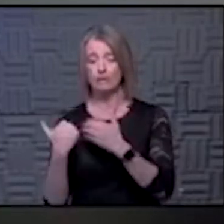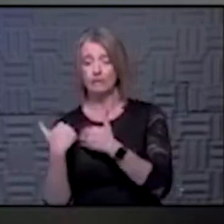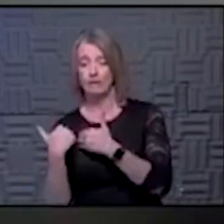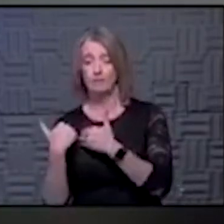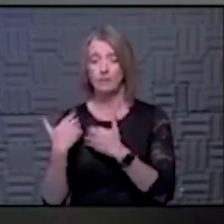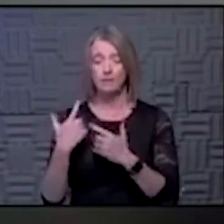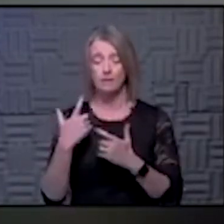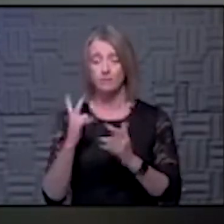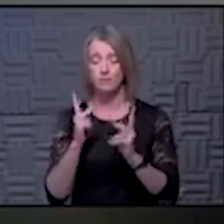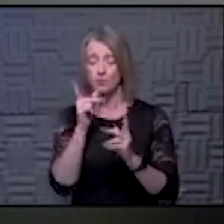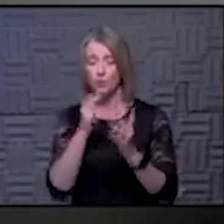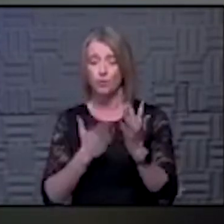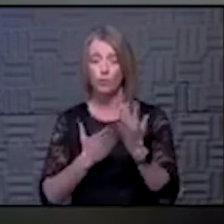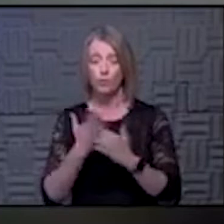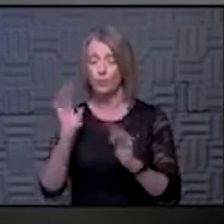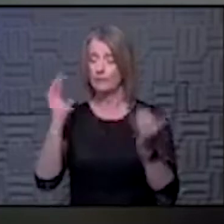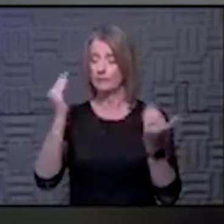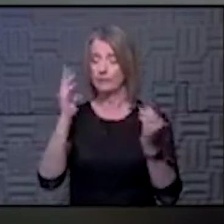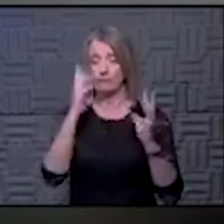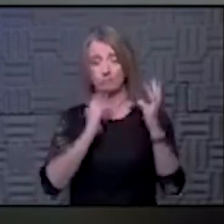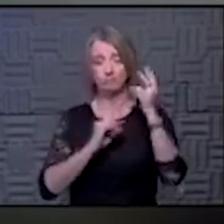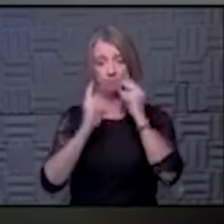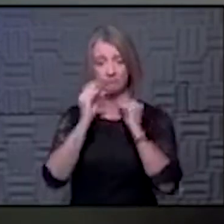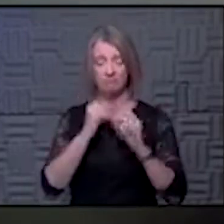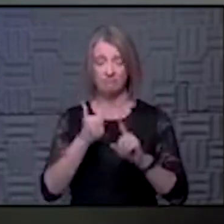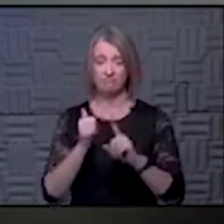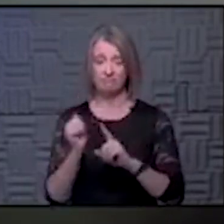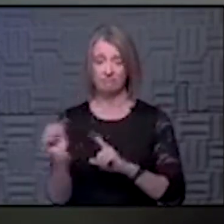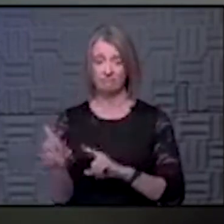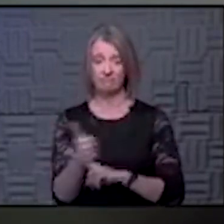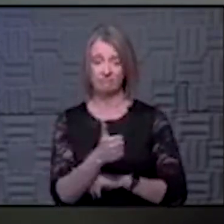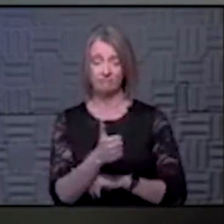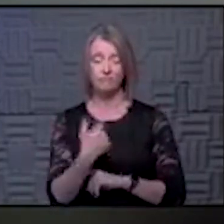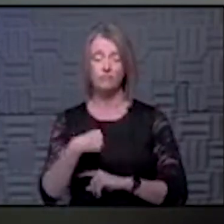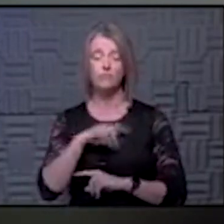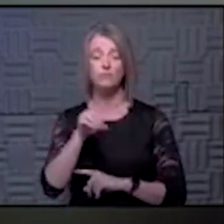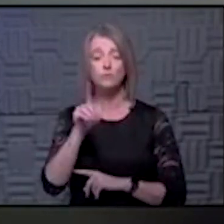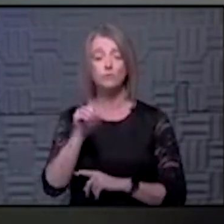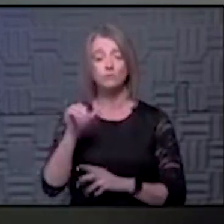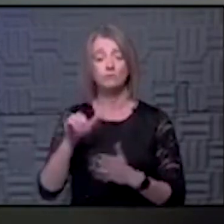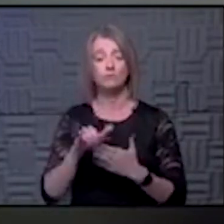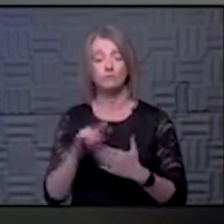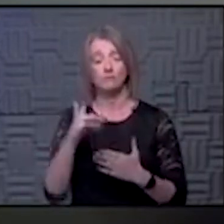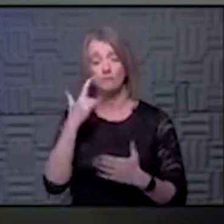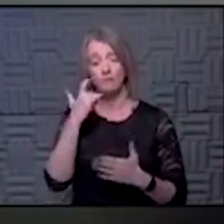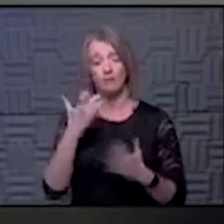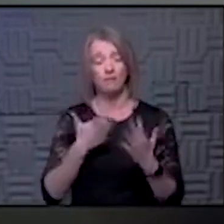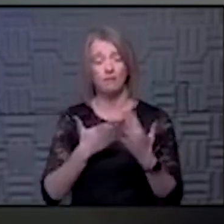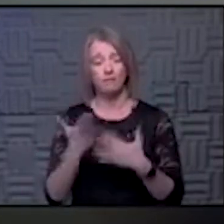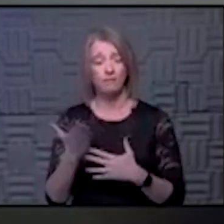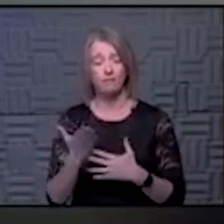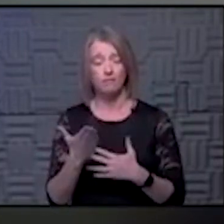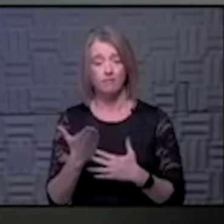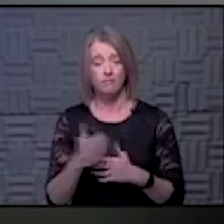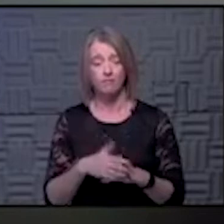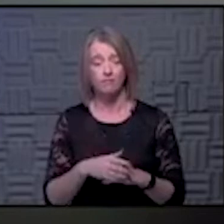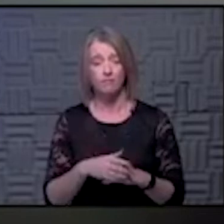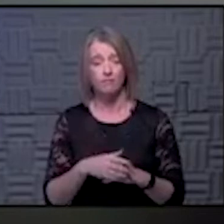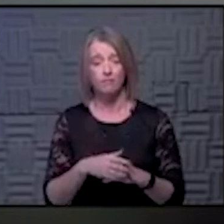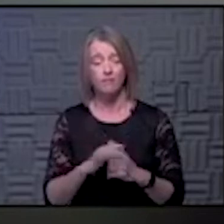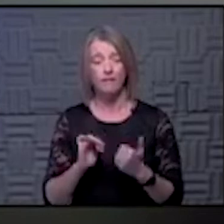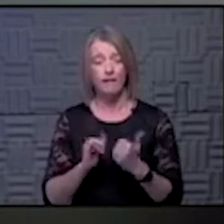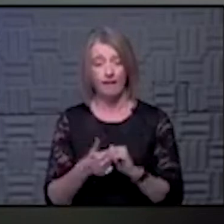have been through similar experiences such as yourself. So we do that through several different ways.